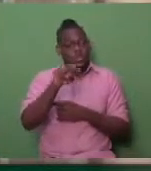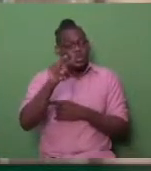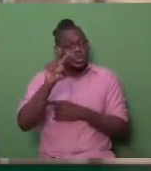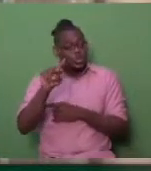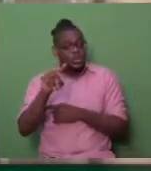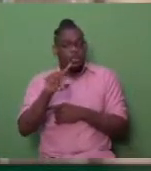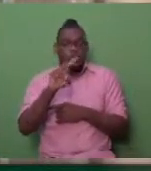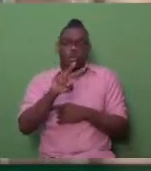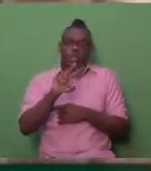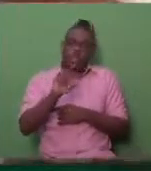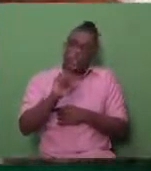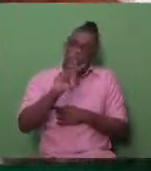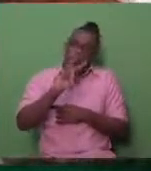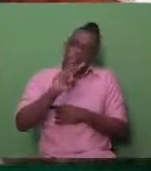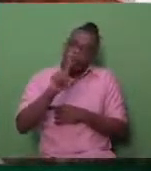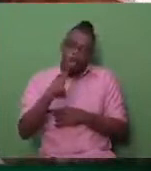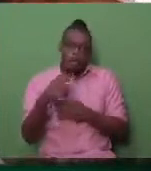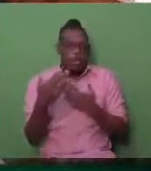Still not transferred.